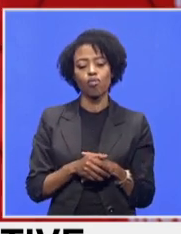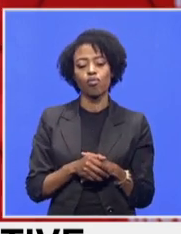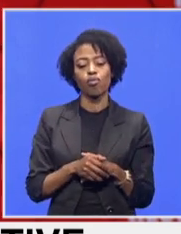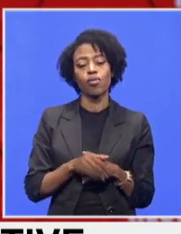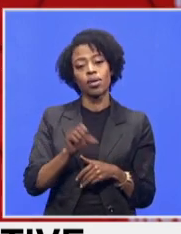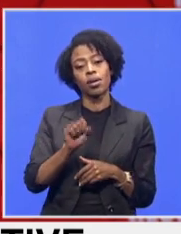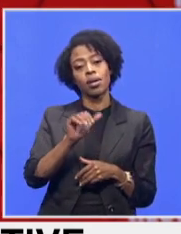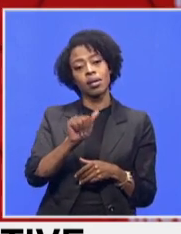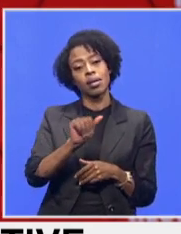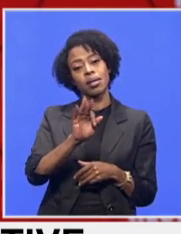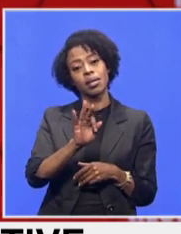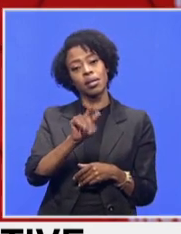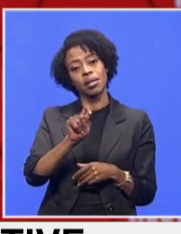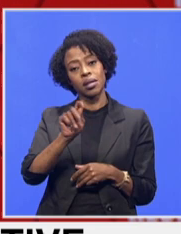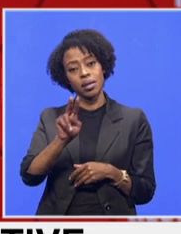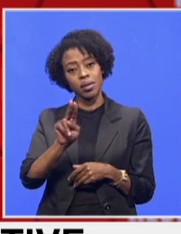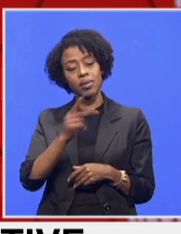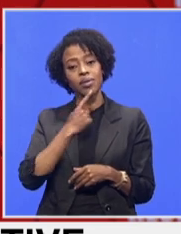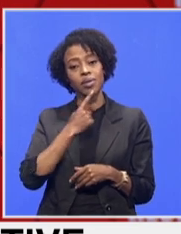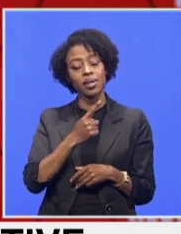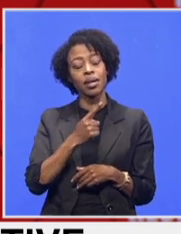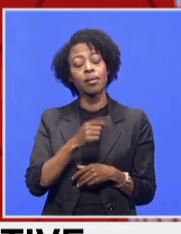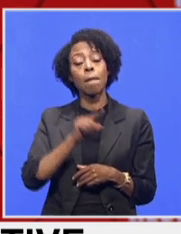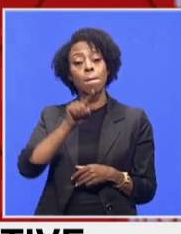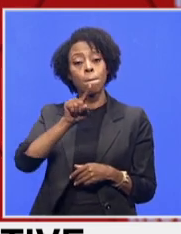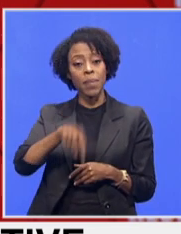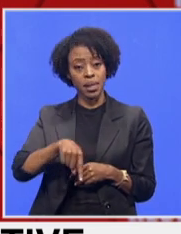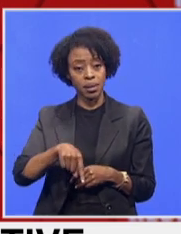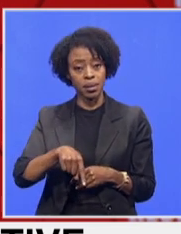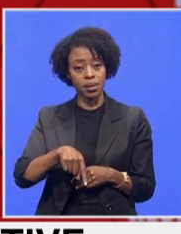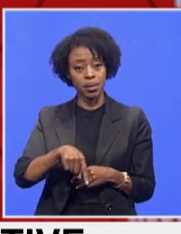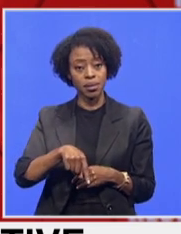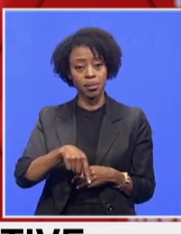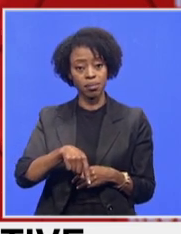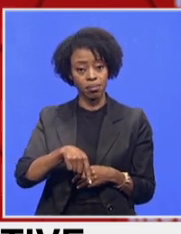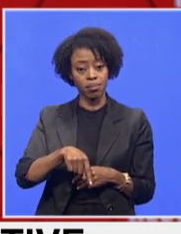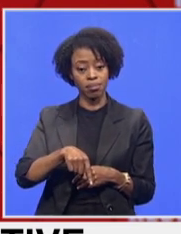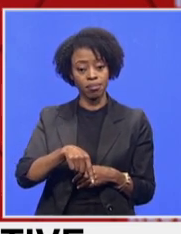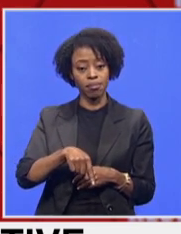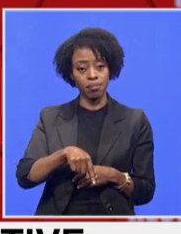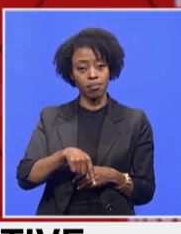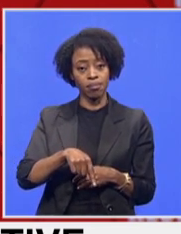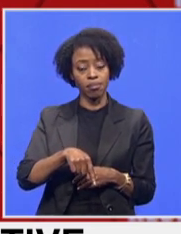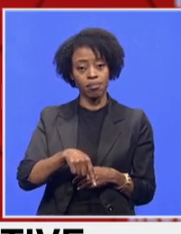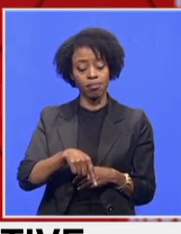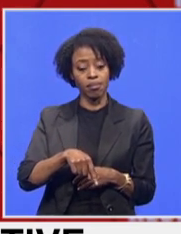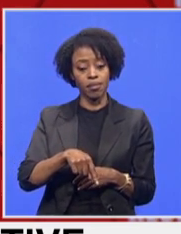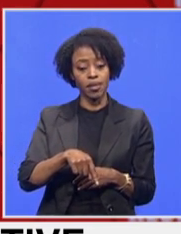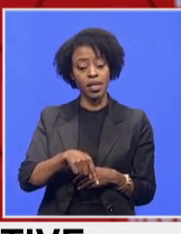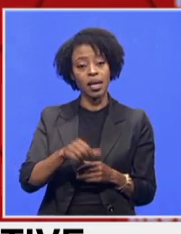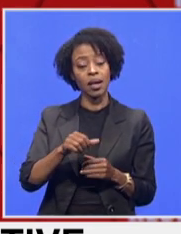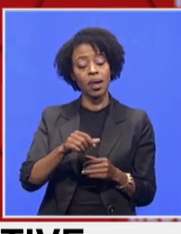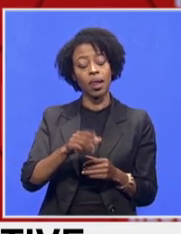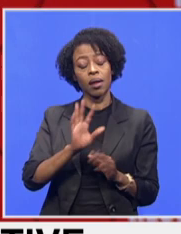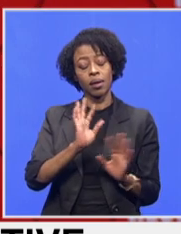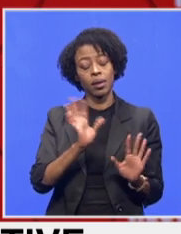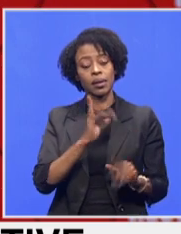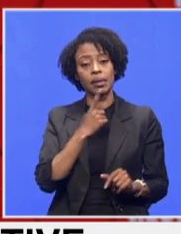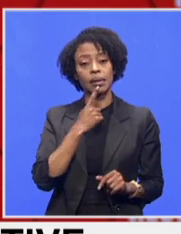SAFTU insist that we are happy that the EFF